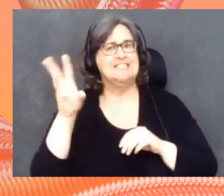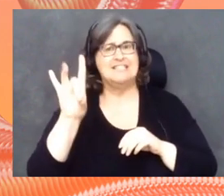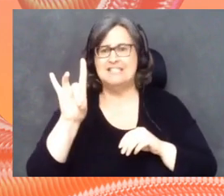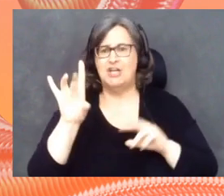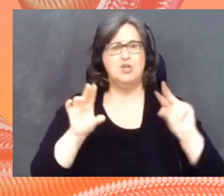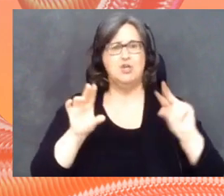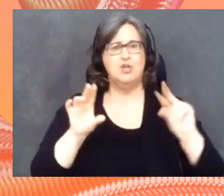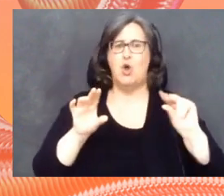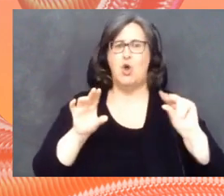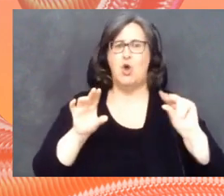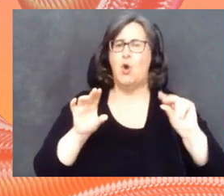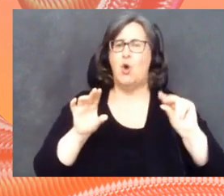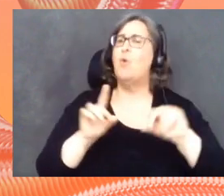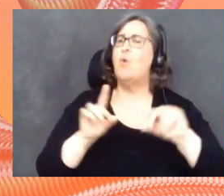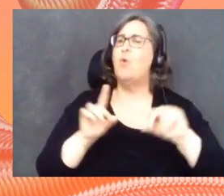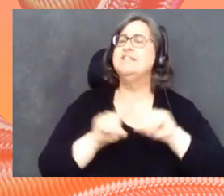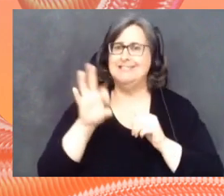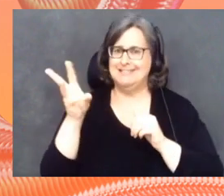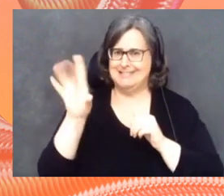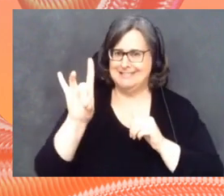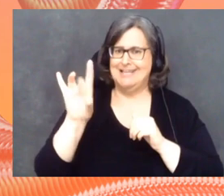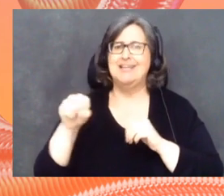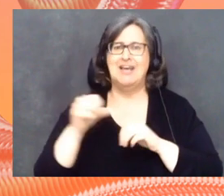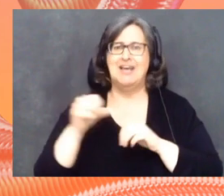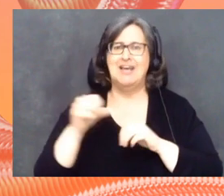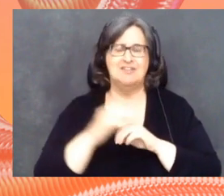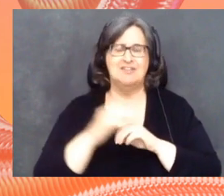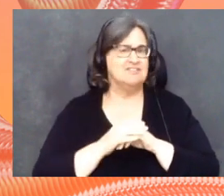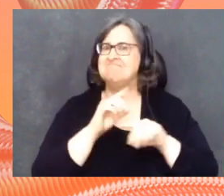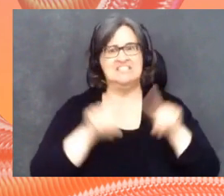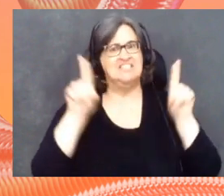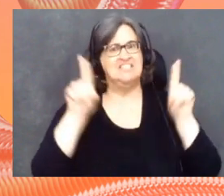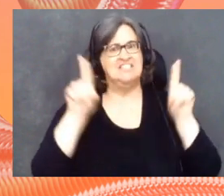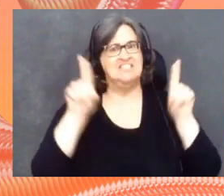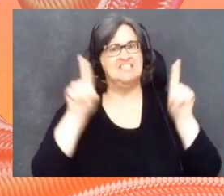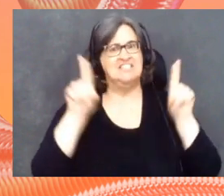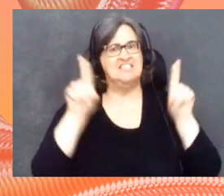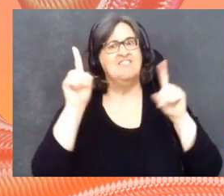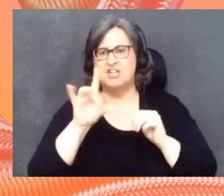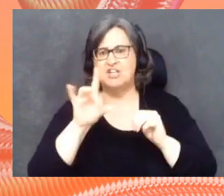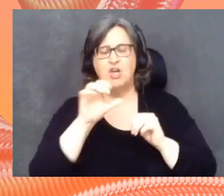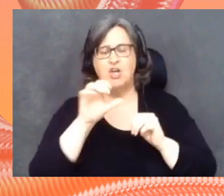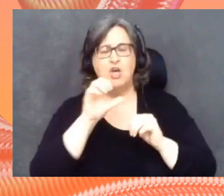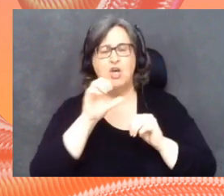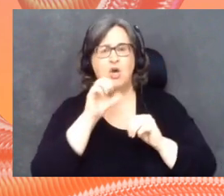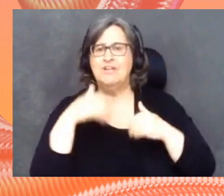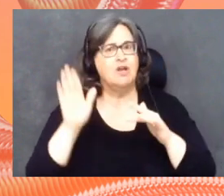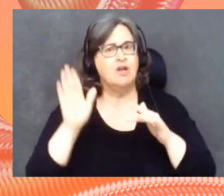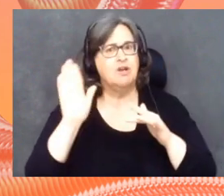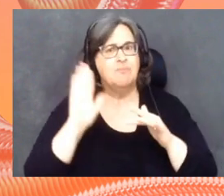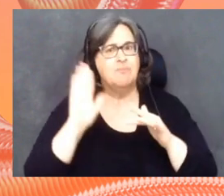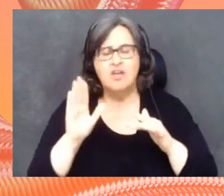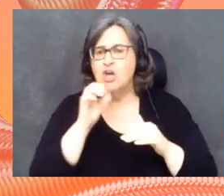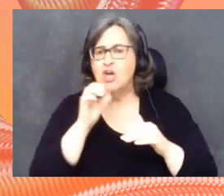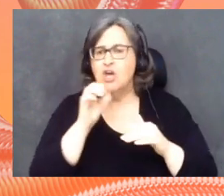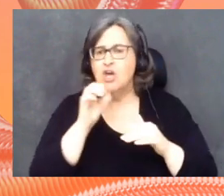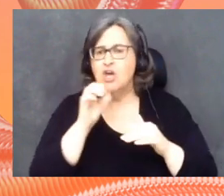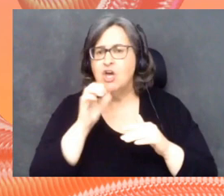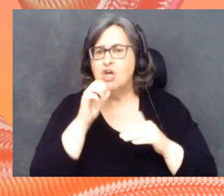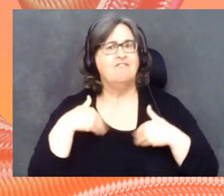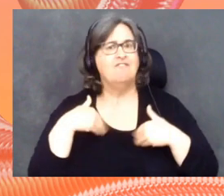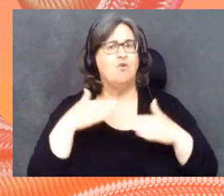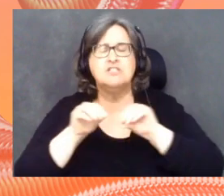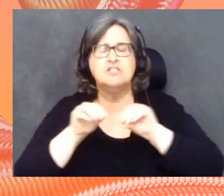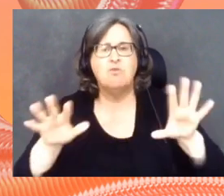different than 68. Like, it shouldn't be like 68, right? Like we didn't have the internet. We didn't have this way of connecting and spreading our tactics